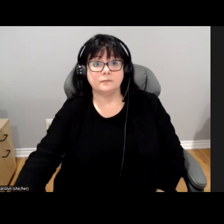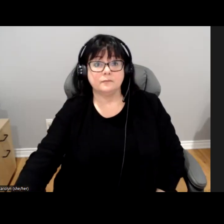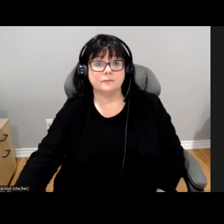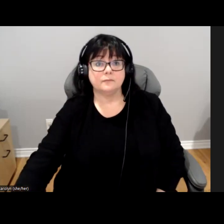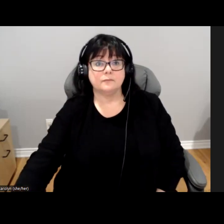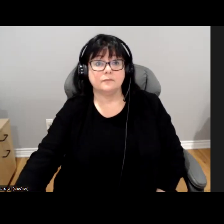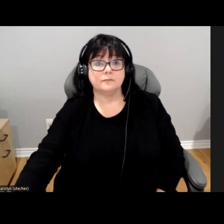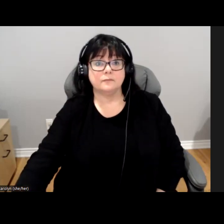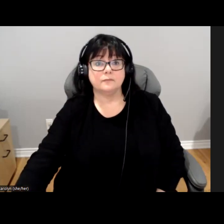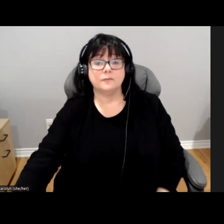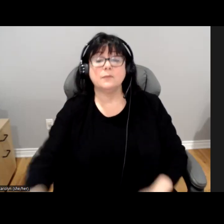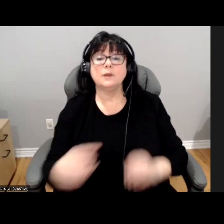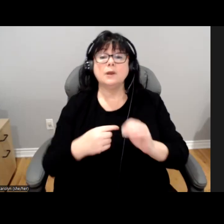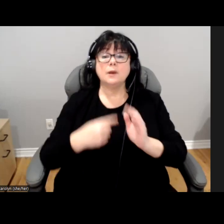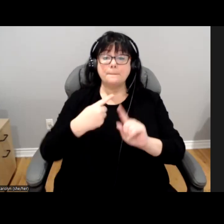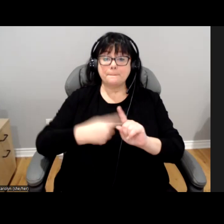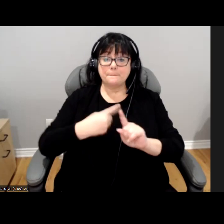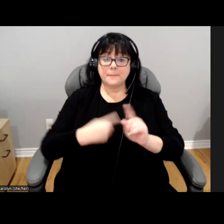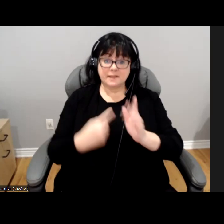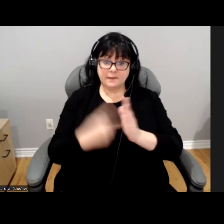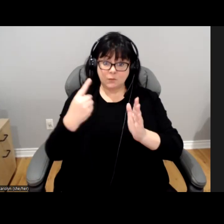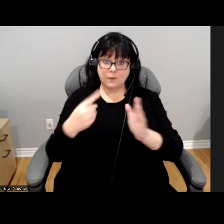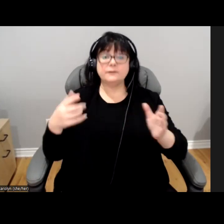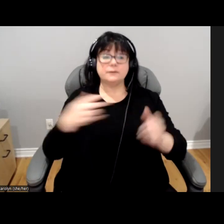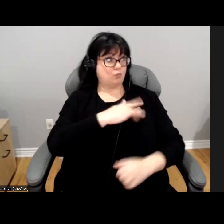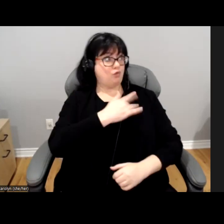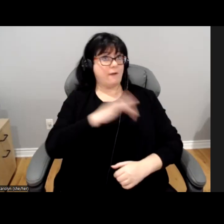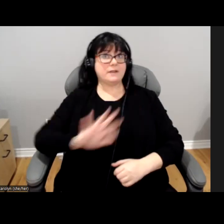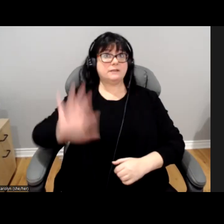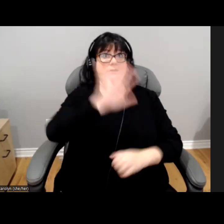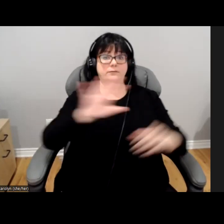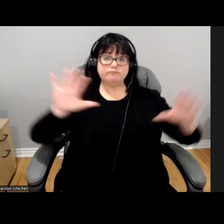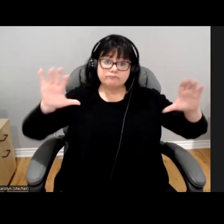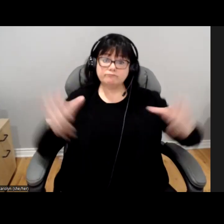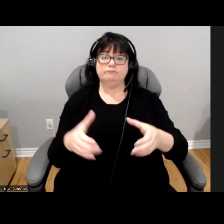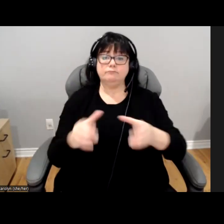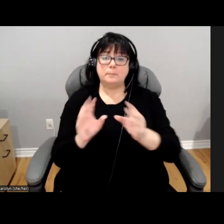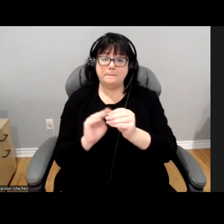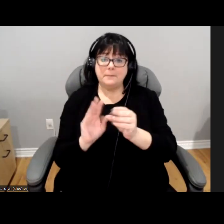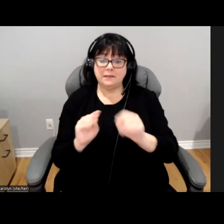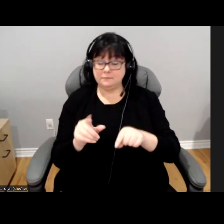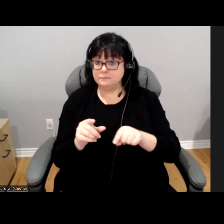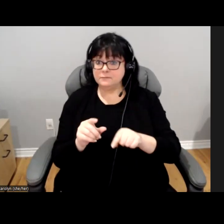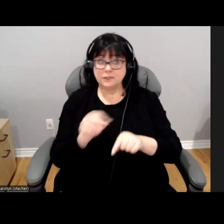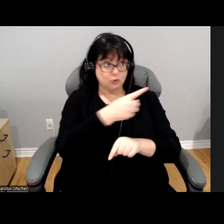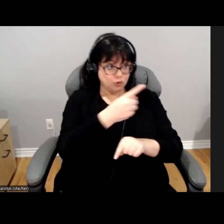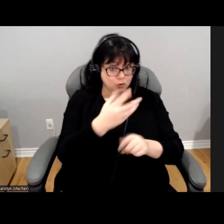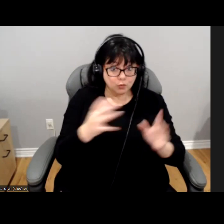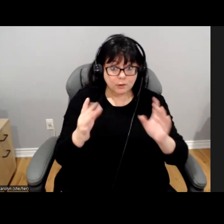once a month, and I definitely don't mind helping to make those introductions for you to be able